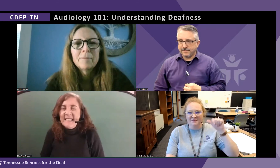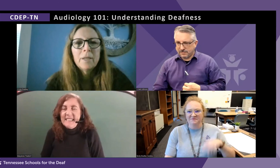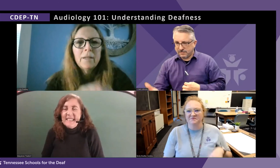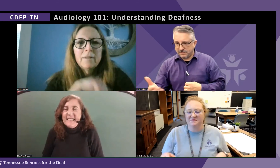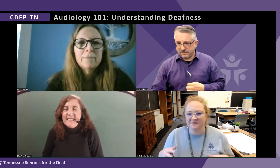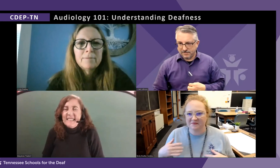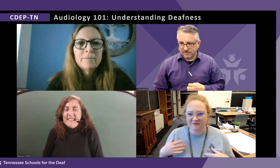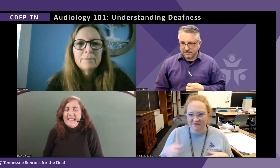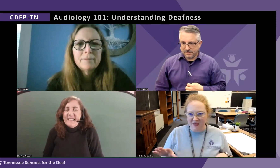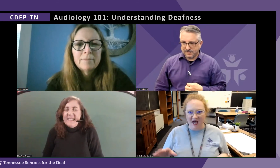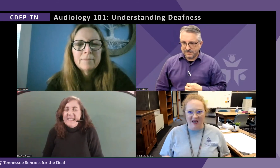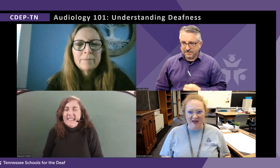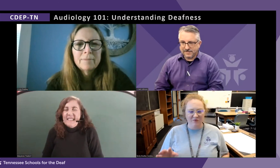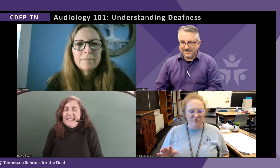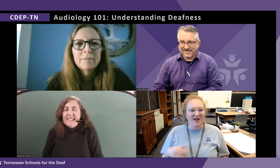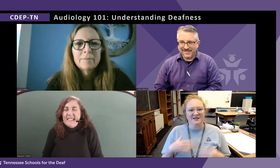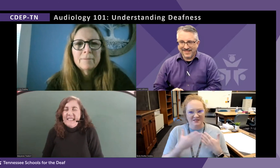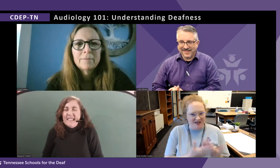Becky?